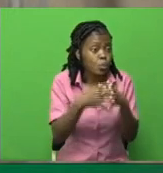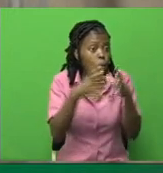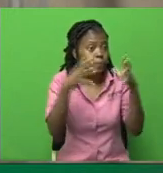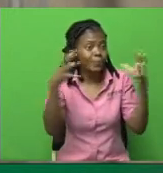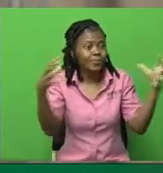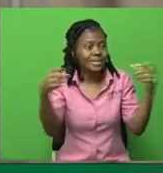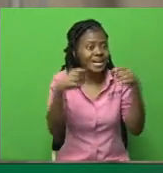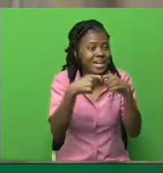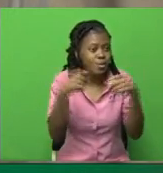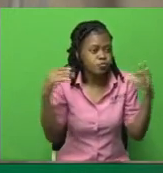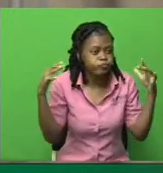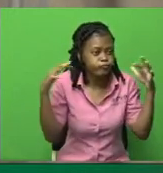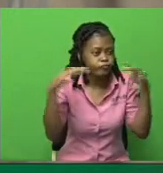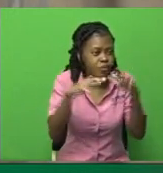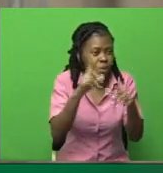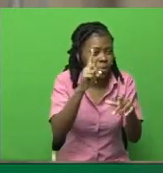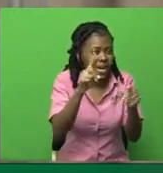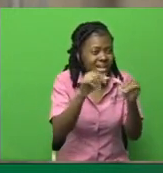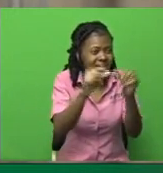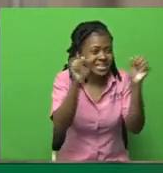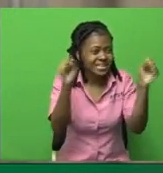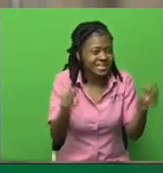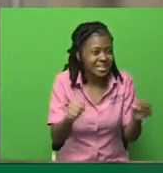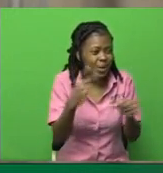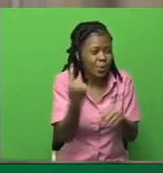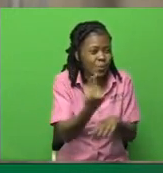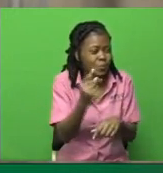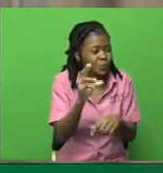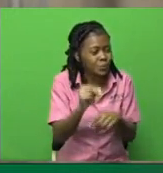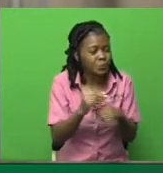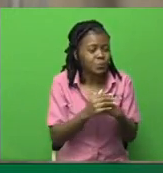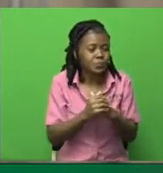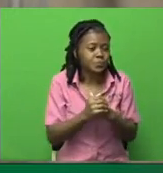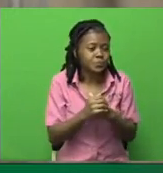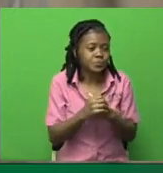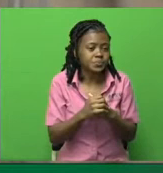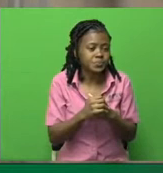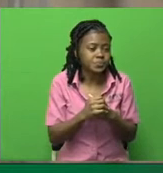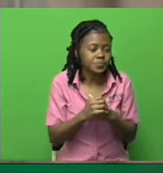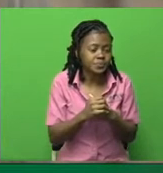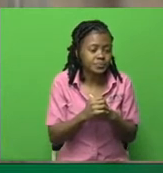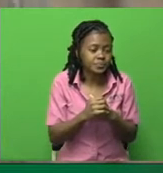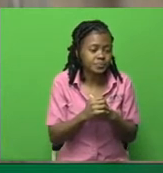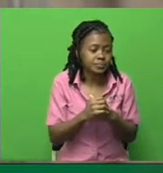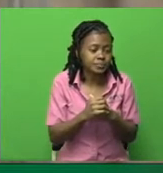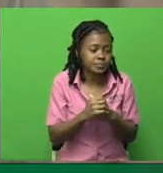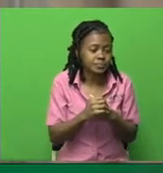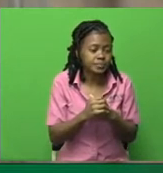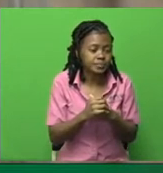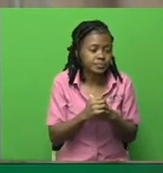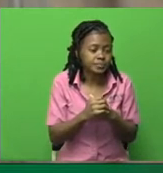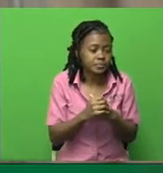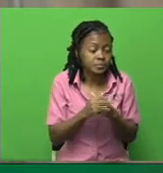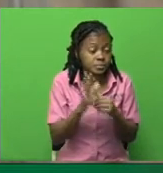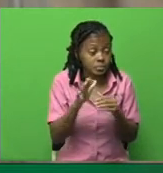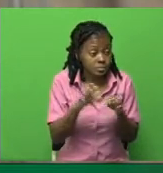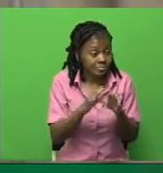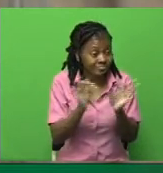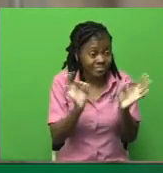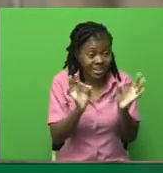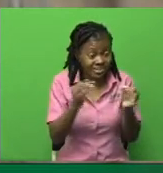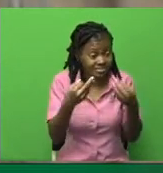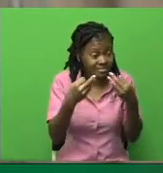investments in those areas that will have a direct impact in terms of the public utilities sector in this country Mr